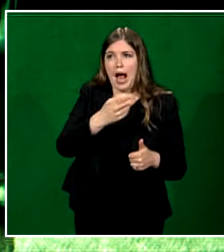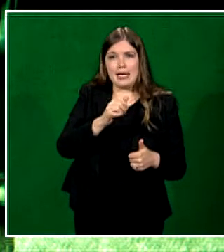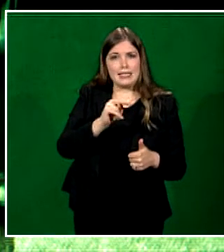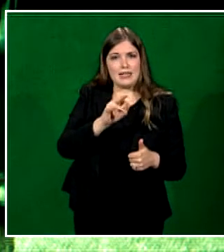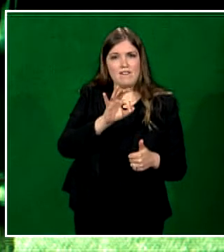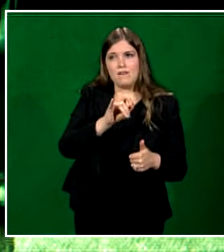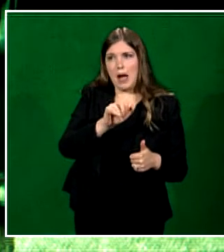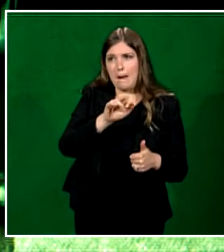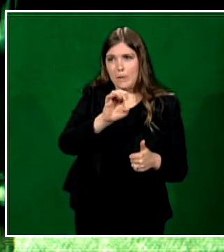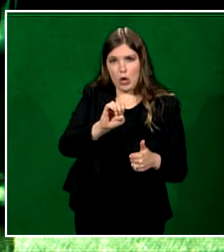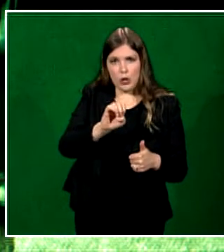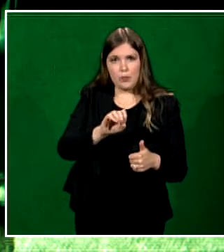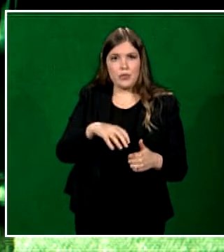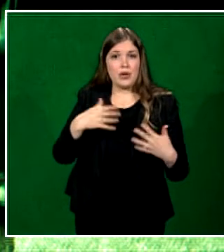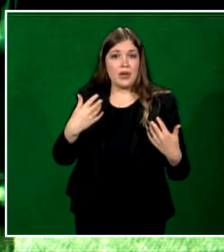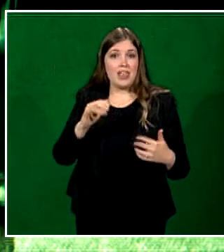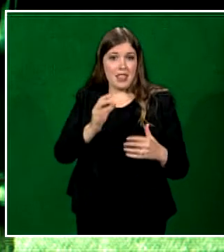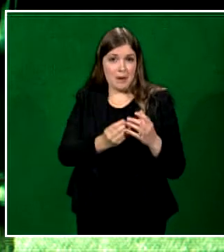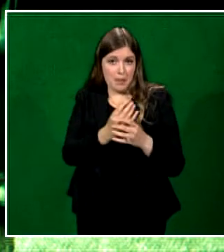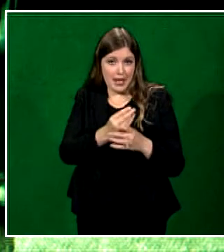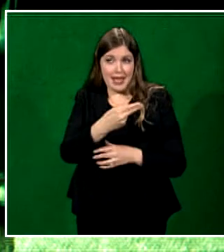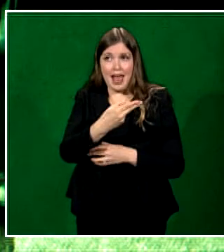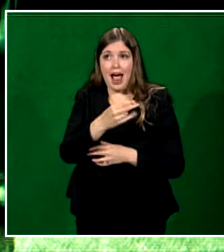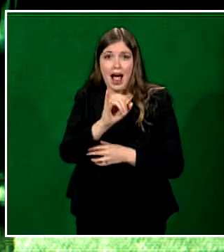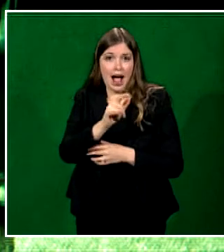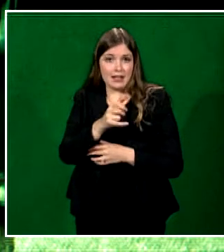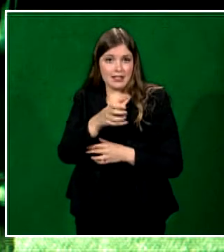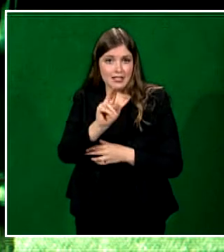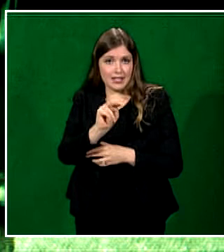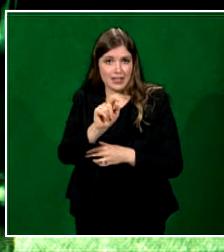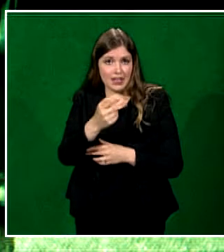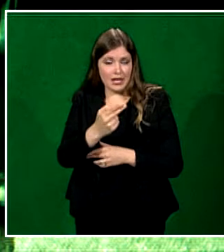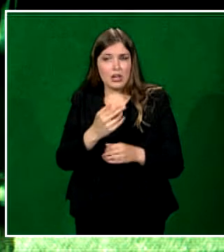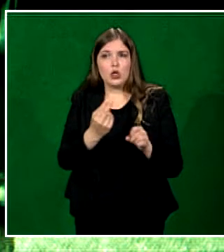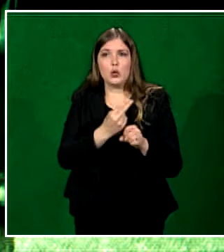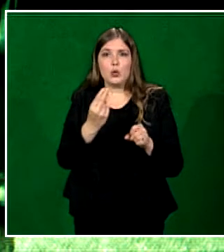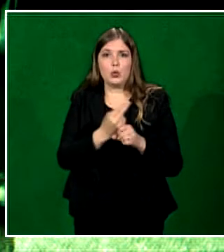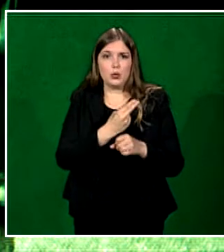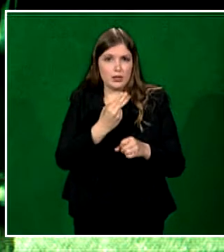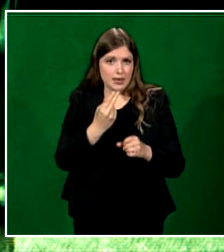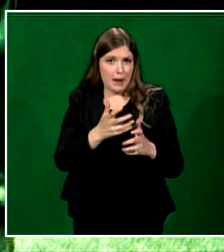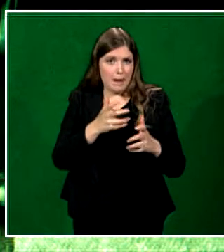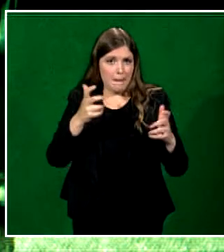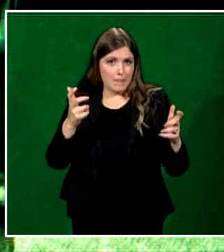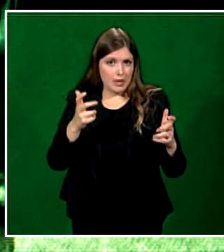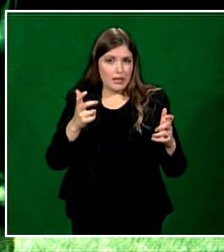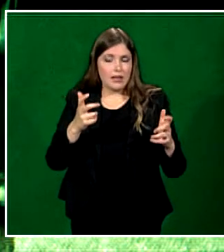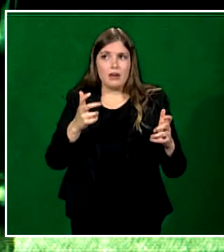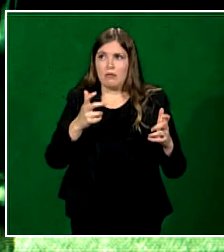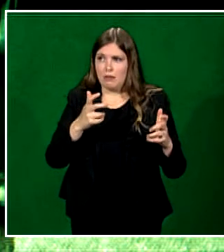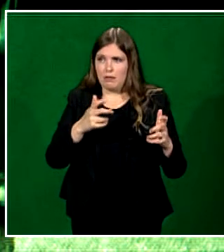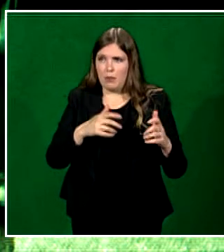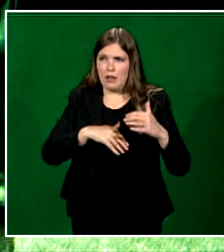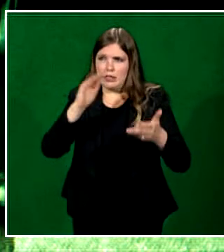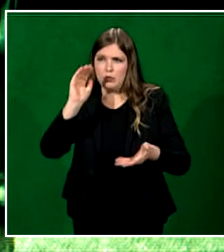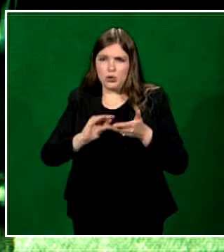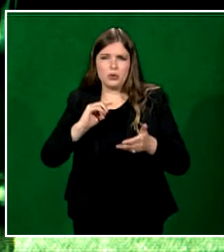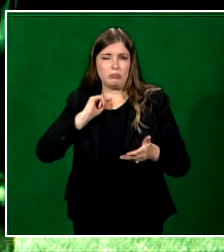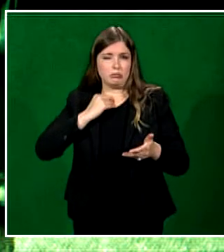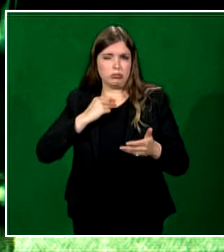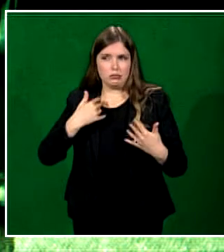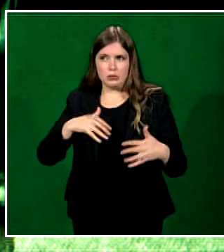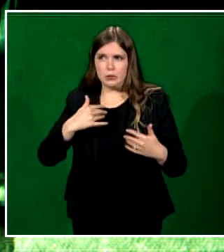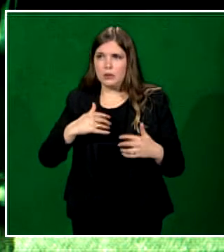The hyacinth yields a rigid brittle fiber, and therefore to improve its flexibility and reduce brittleness, glycerol plasticizer